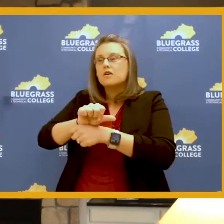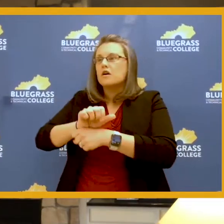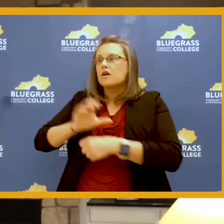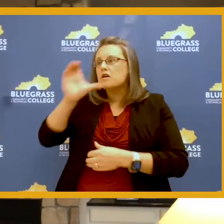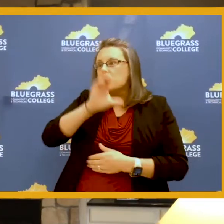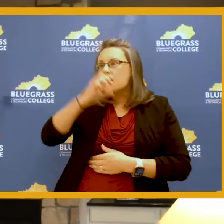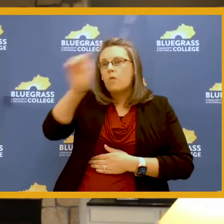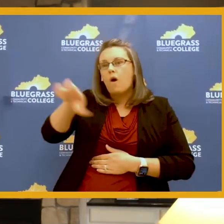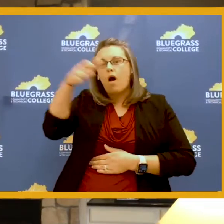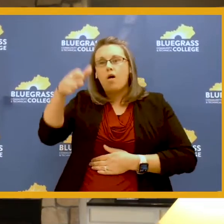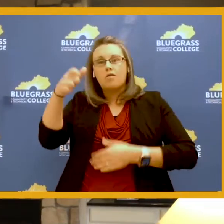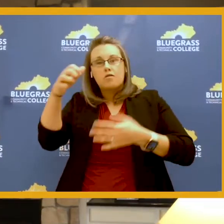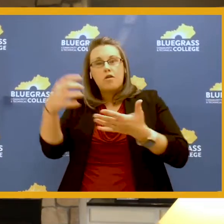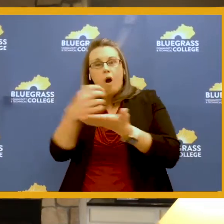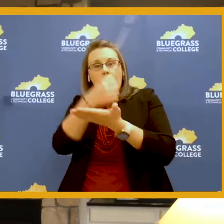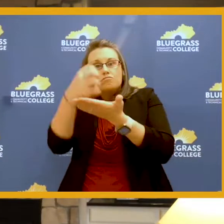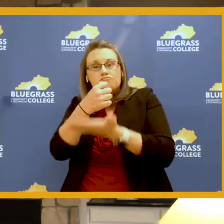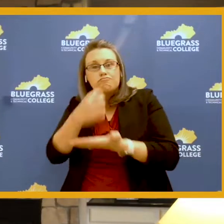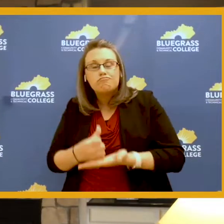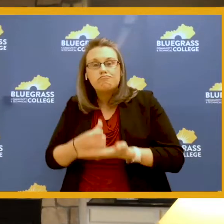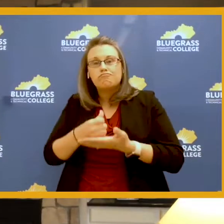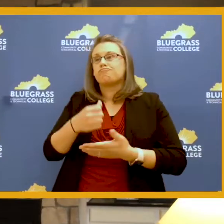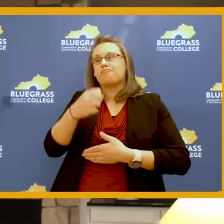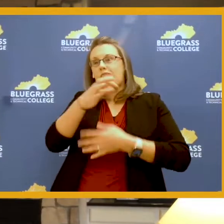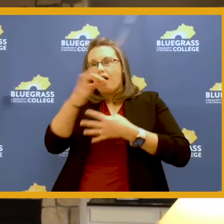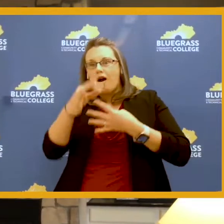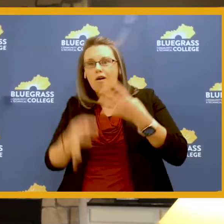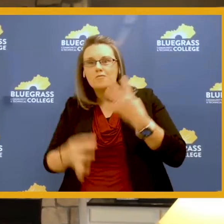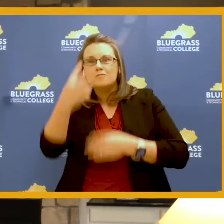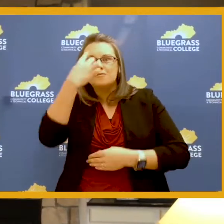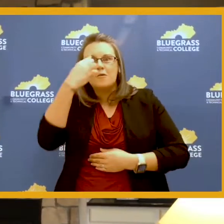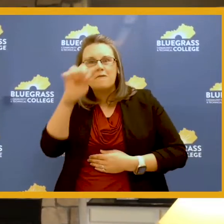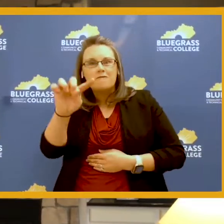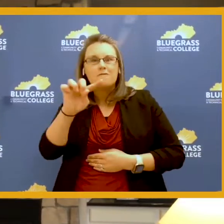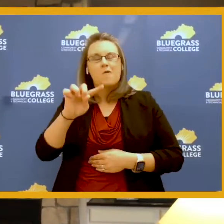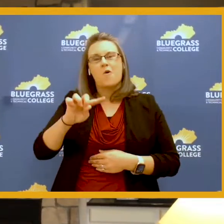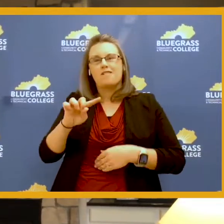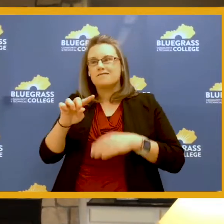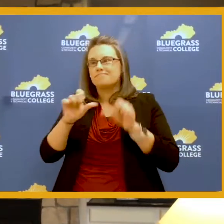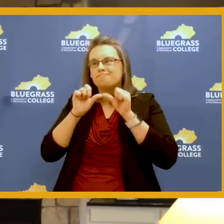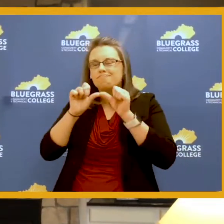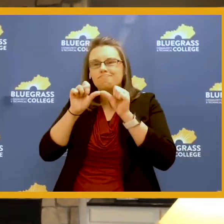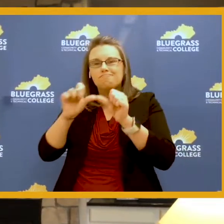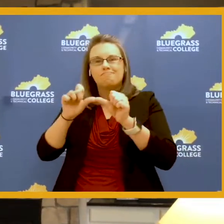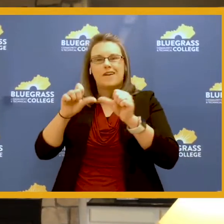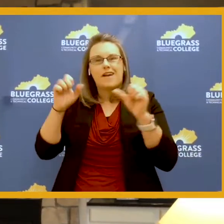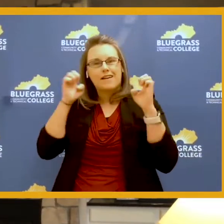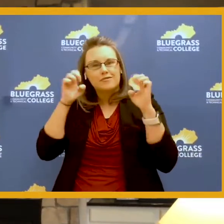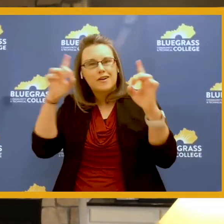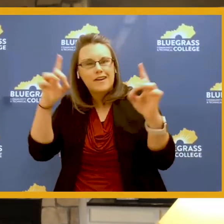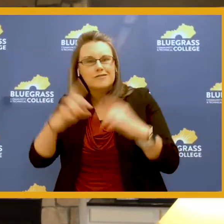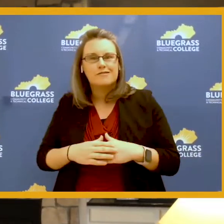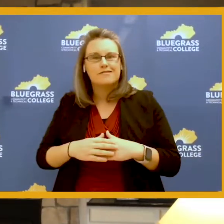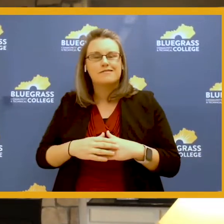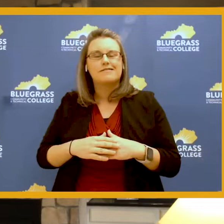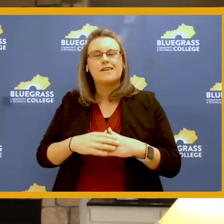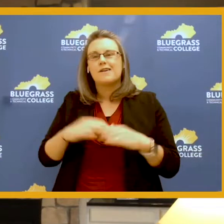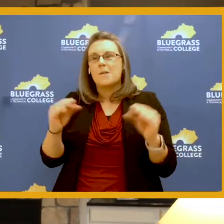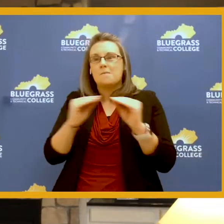career opportunities to get more education, more training, more anything you can to make sure you keep pace with the future of